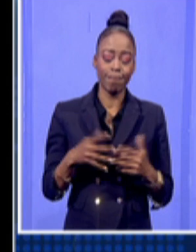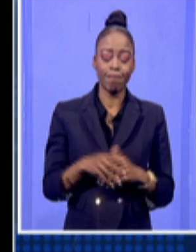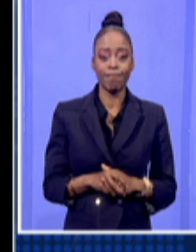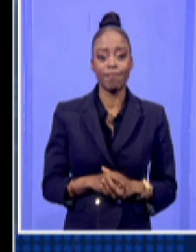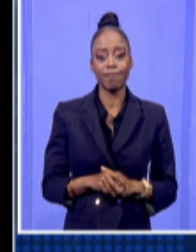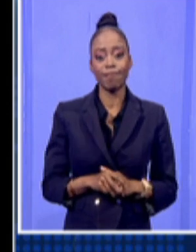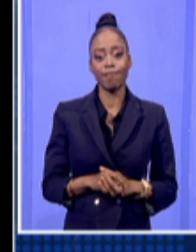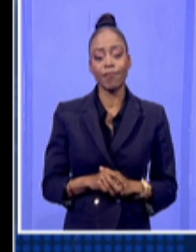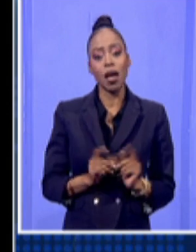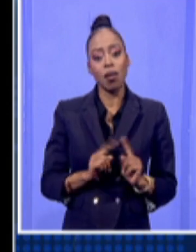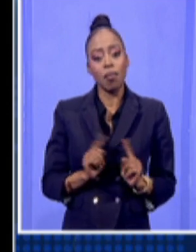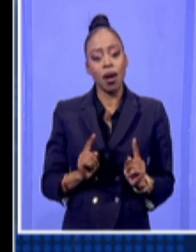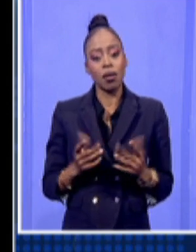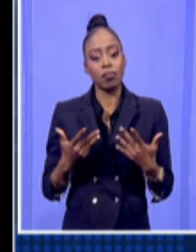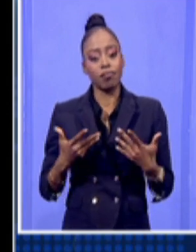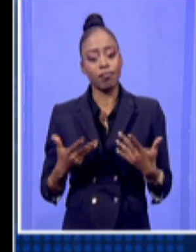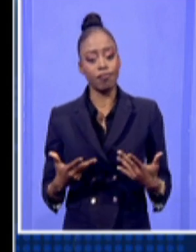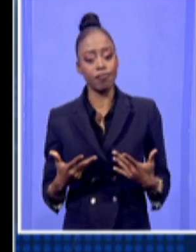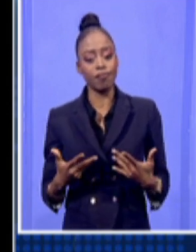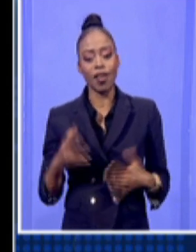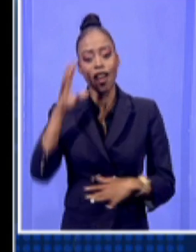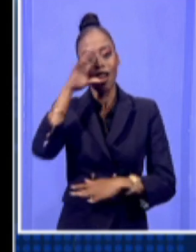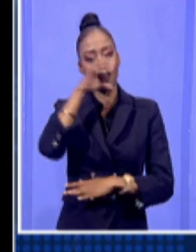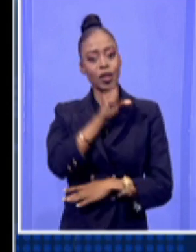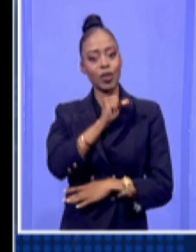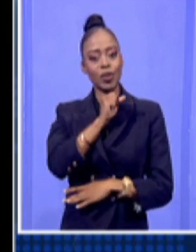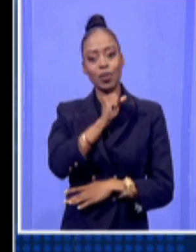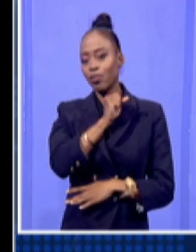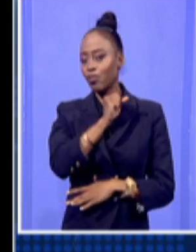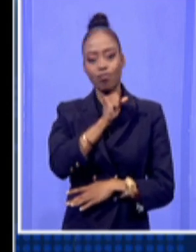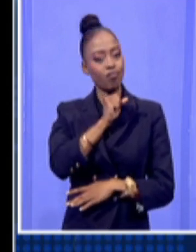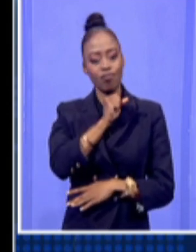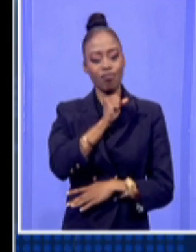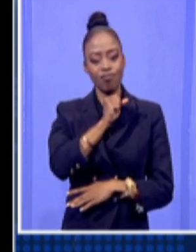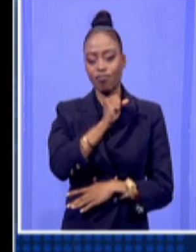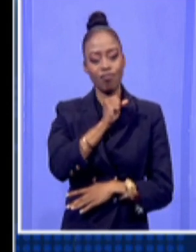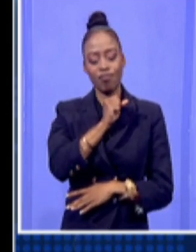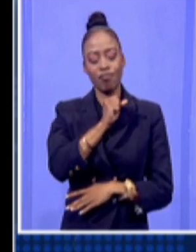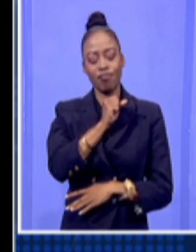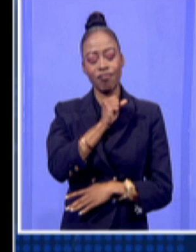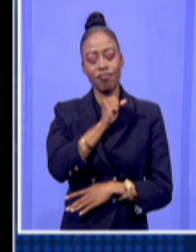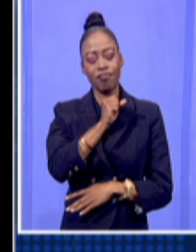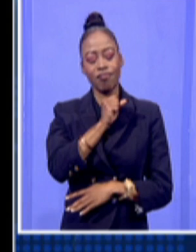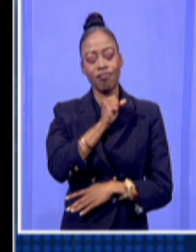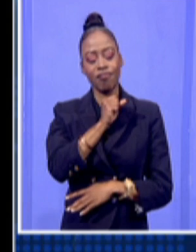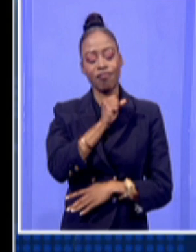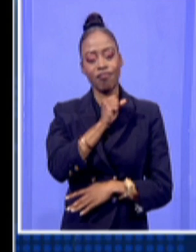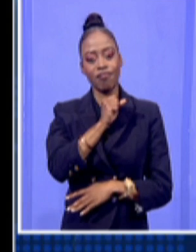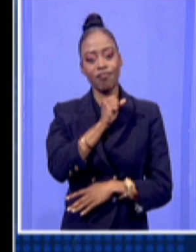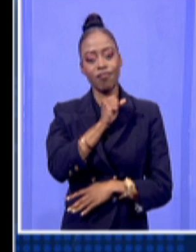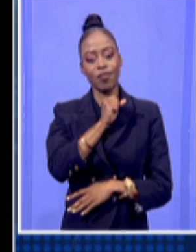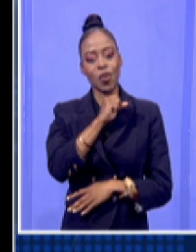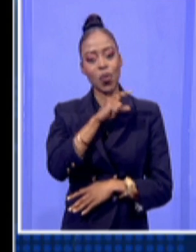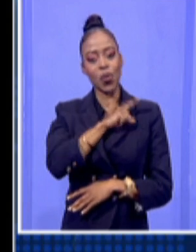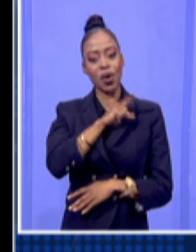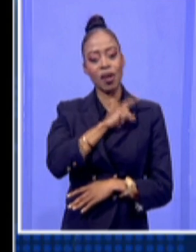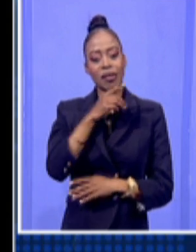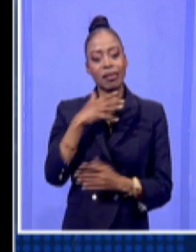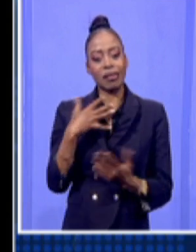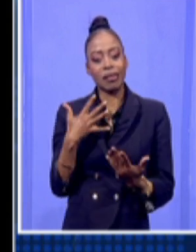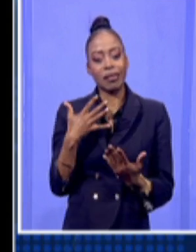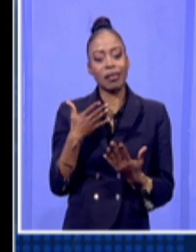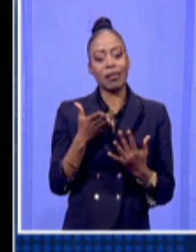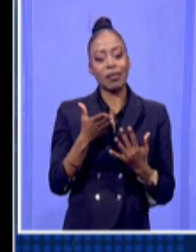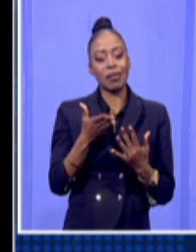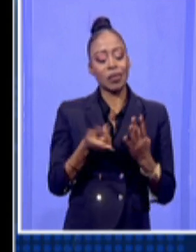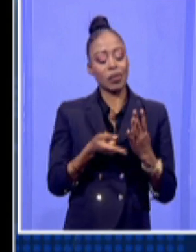However, I cannot assume on behalf of the thoughts of former defense for accused 1 to